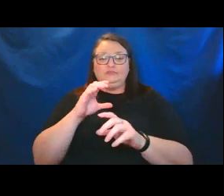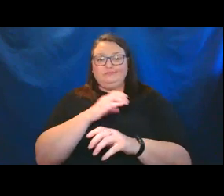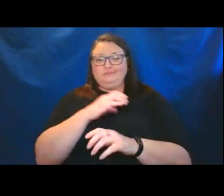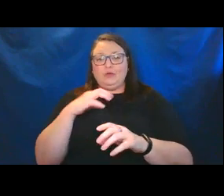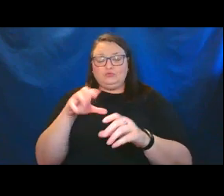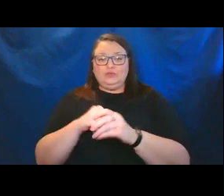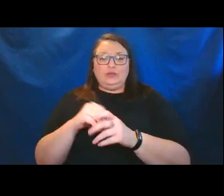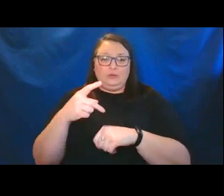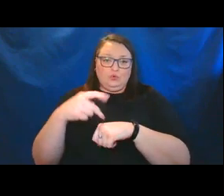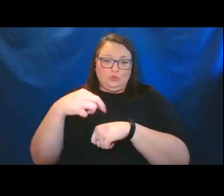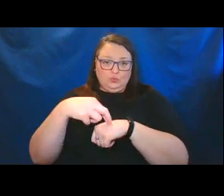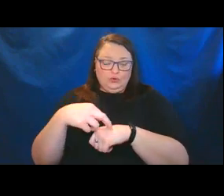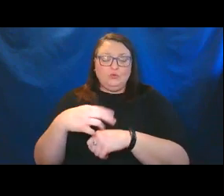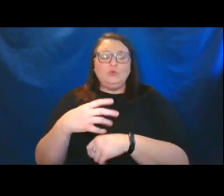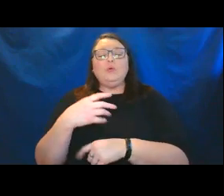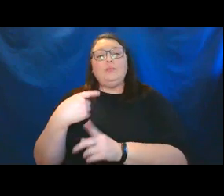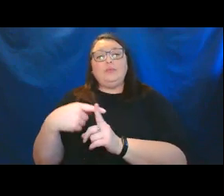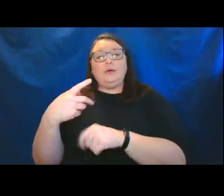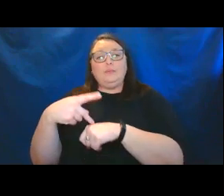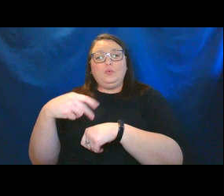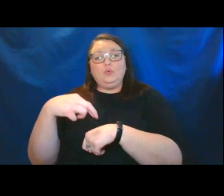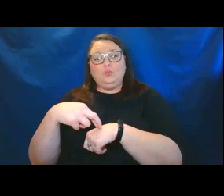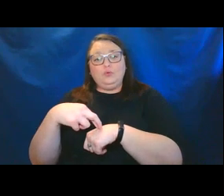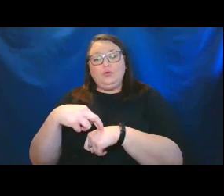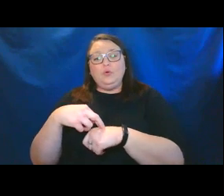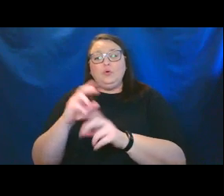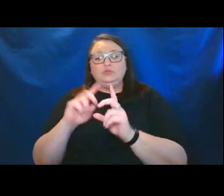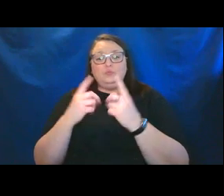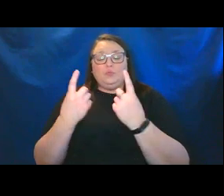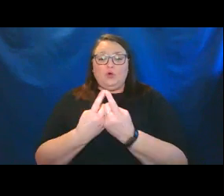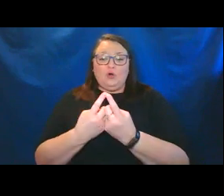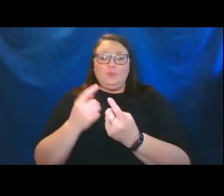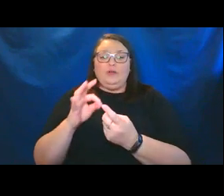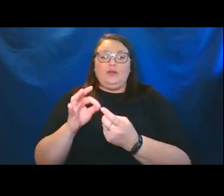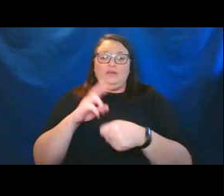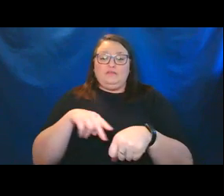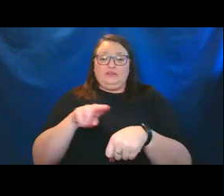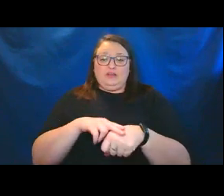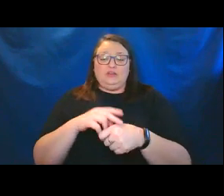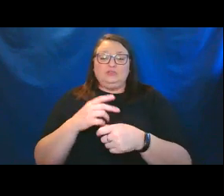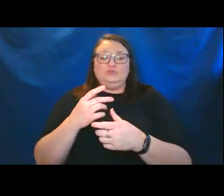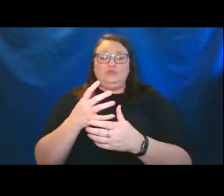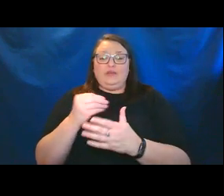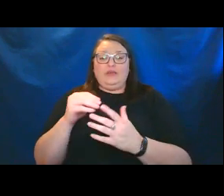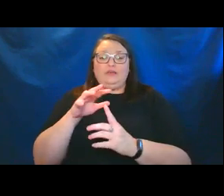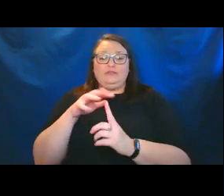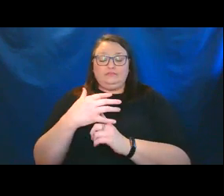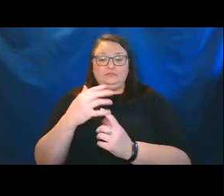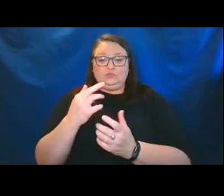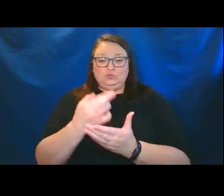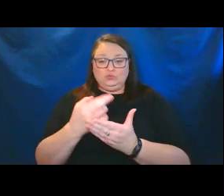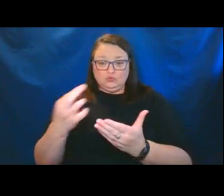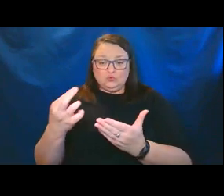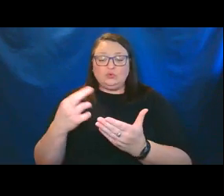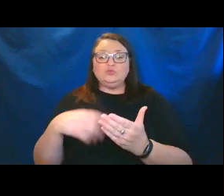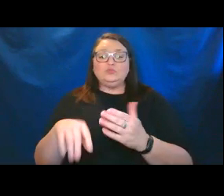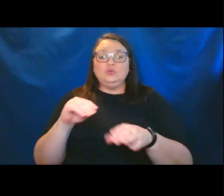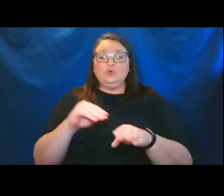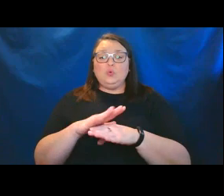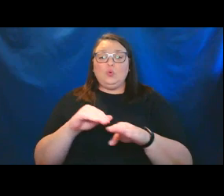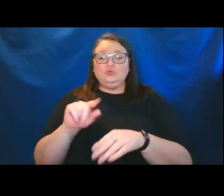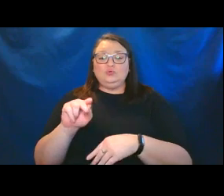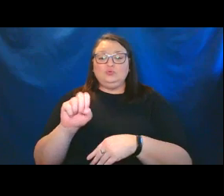Rico Department of Natural and Environmental Resources, Coastal Zone Management and Climate Change Program. And we are